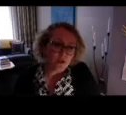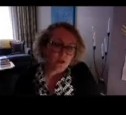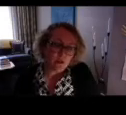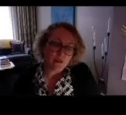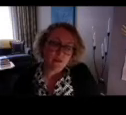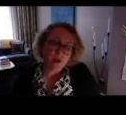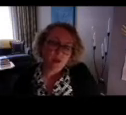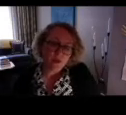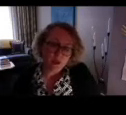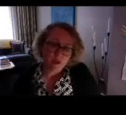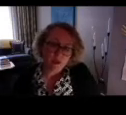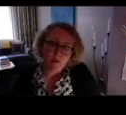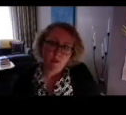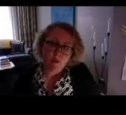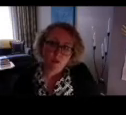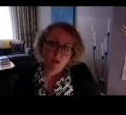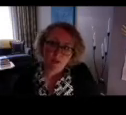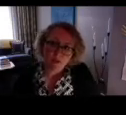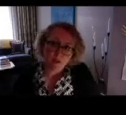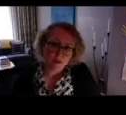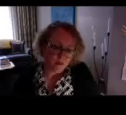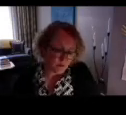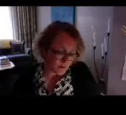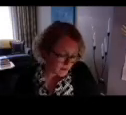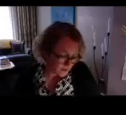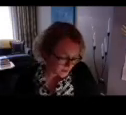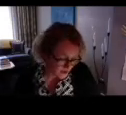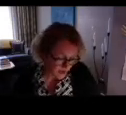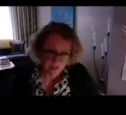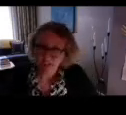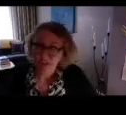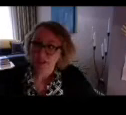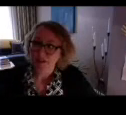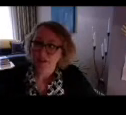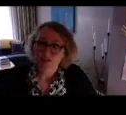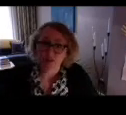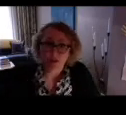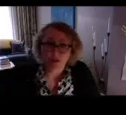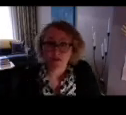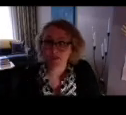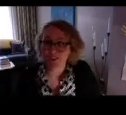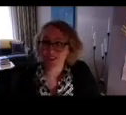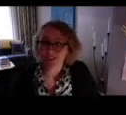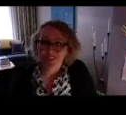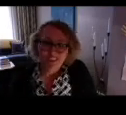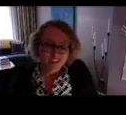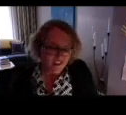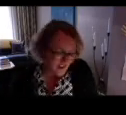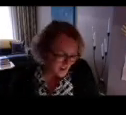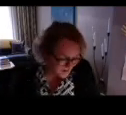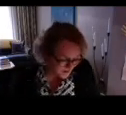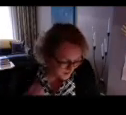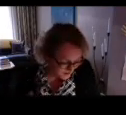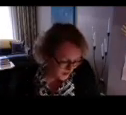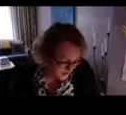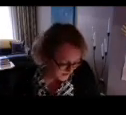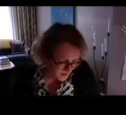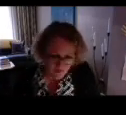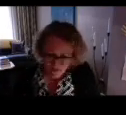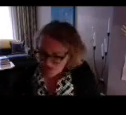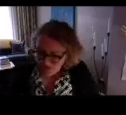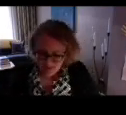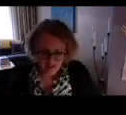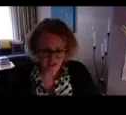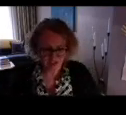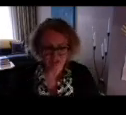to another scholar writing from the borderlands, Behrouz Bouchani, and his Manus prison theory. So I'll draw out some